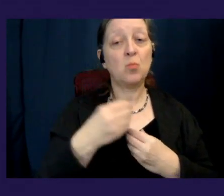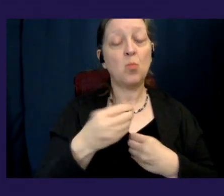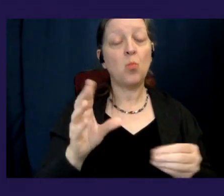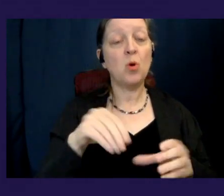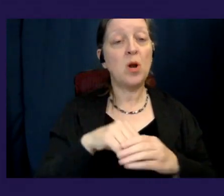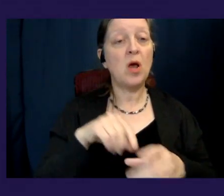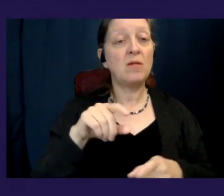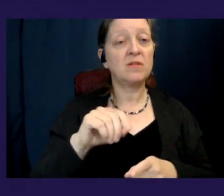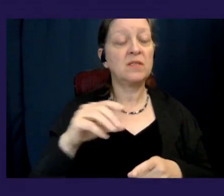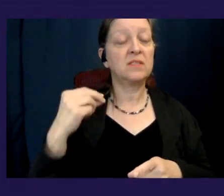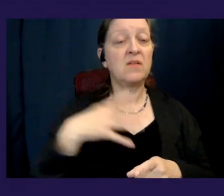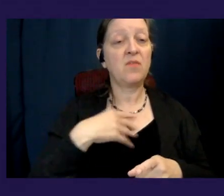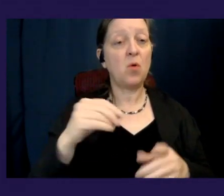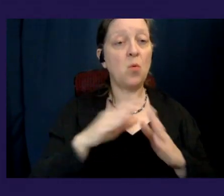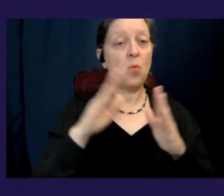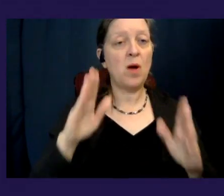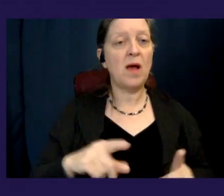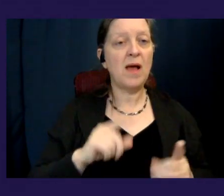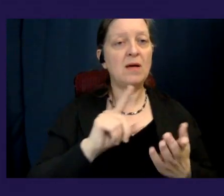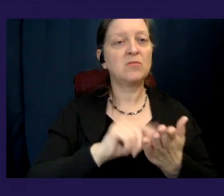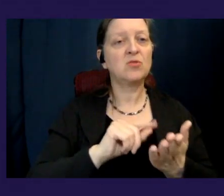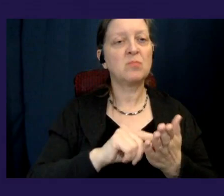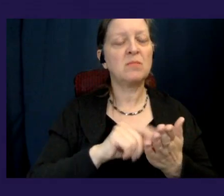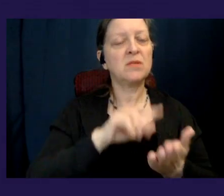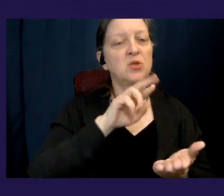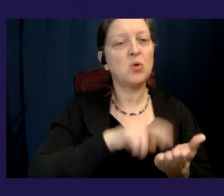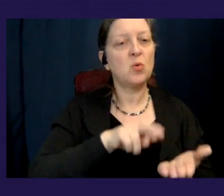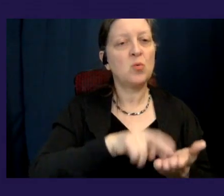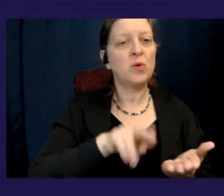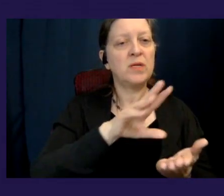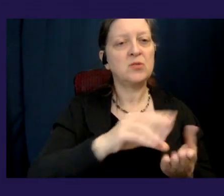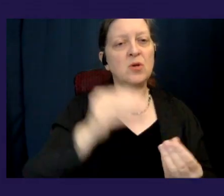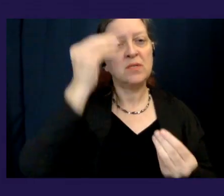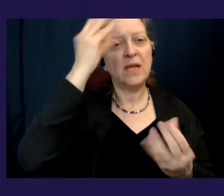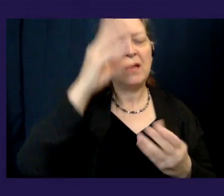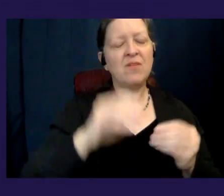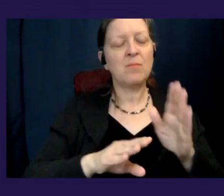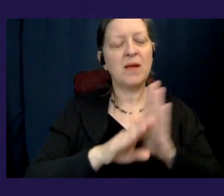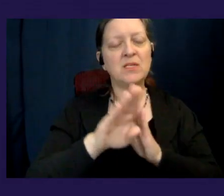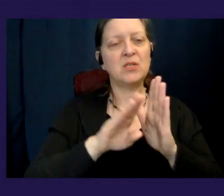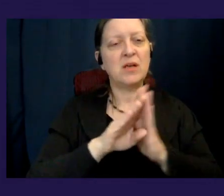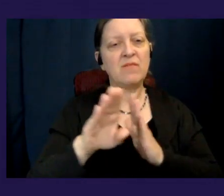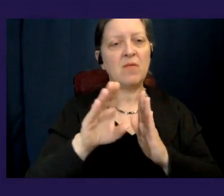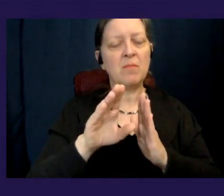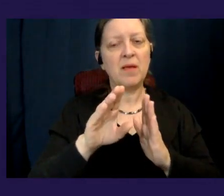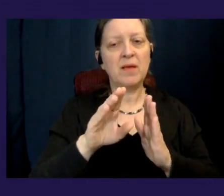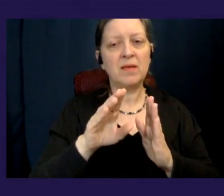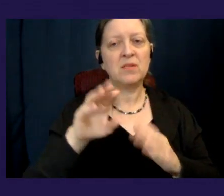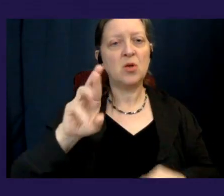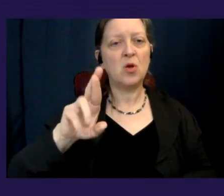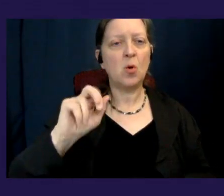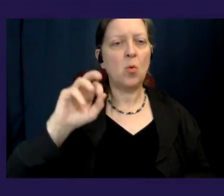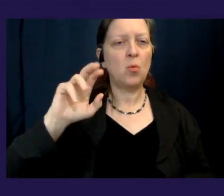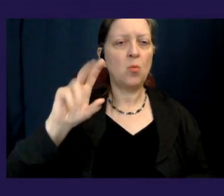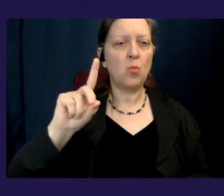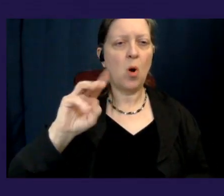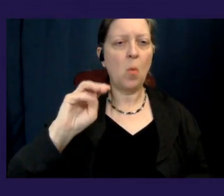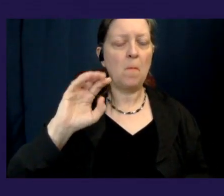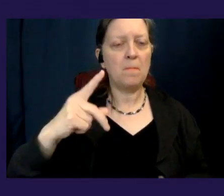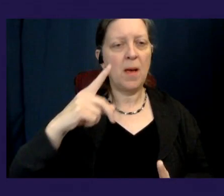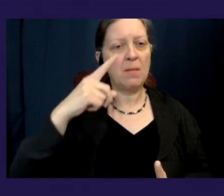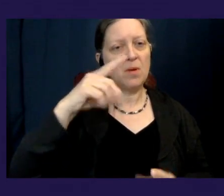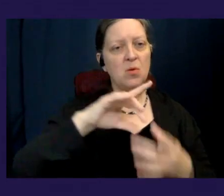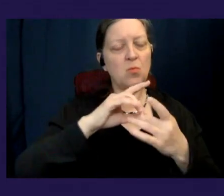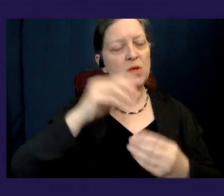on information integrity. And so public health is a huge part of this, and so